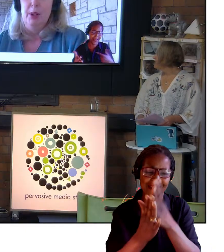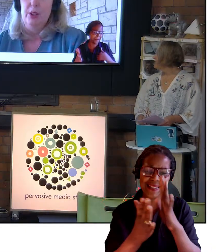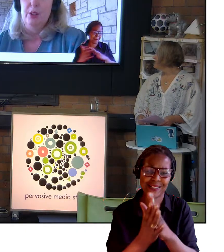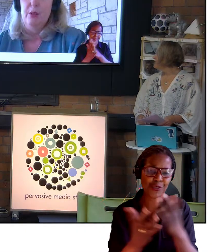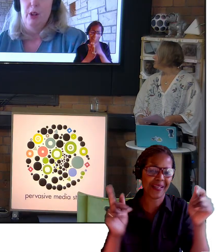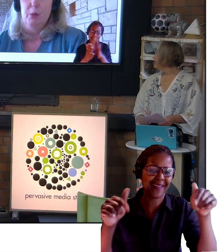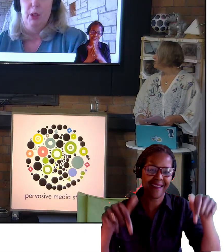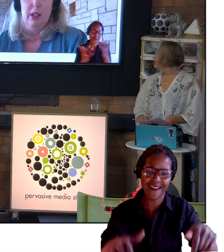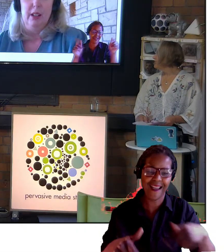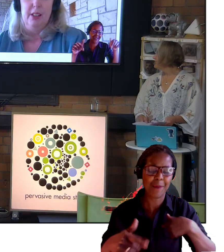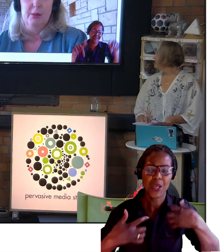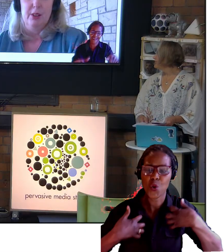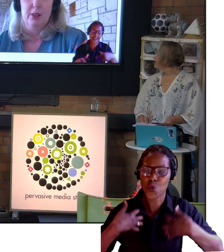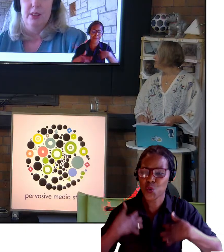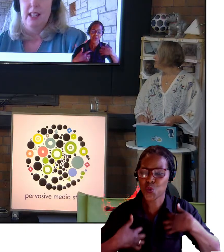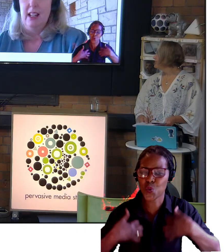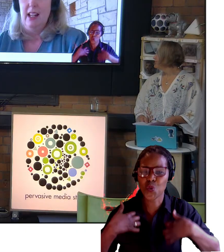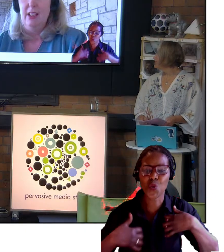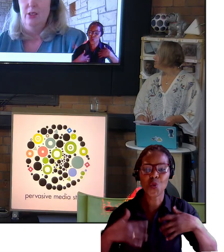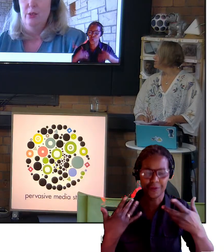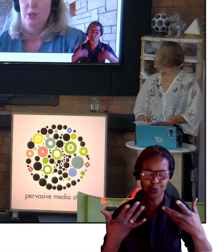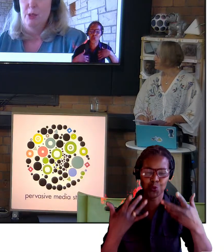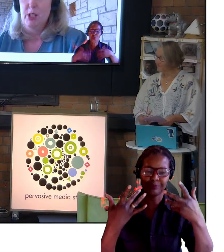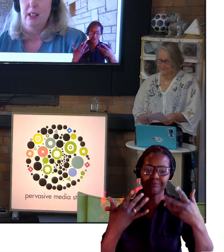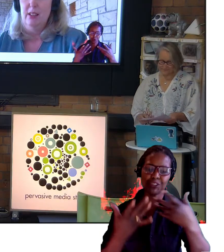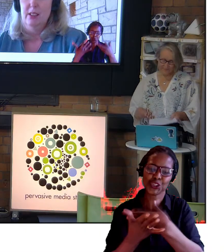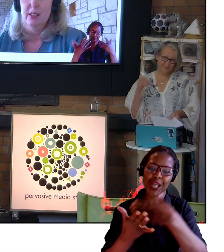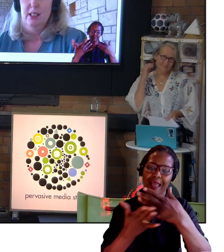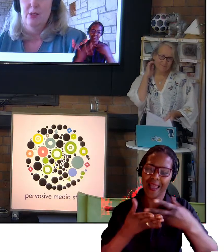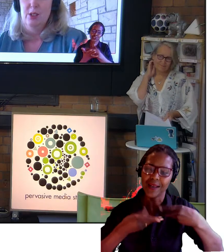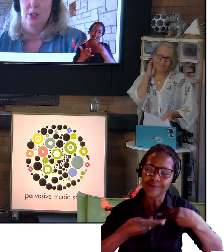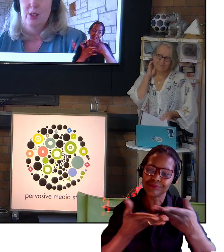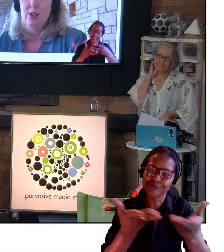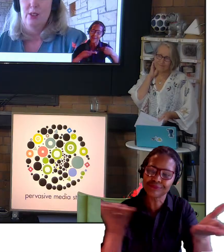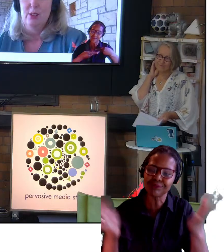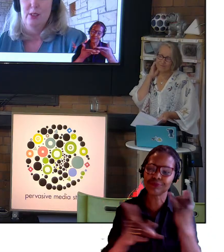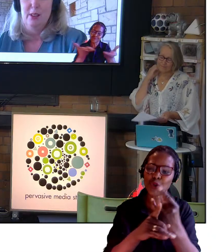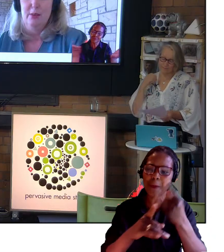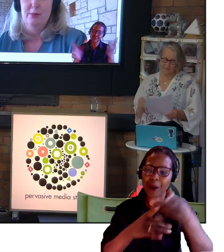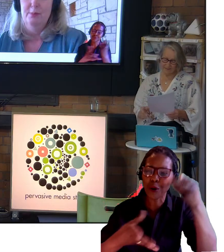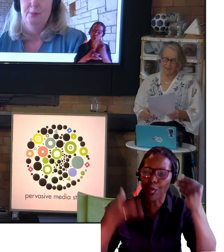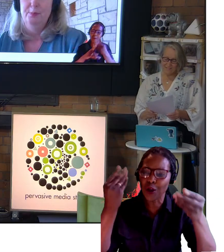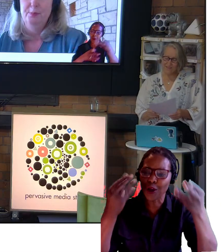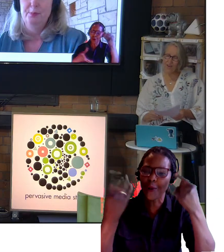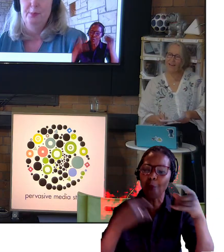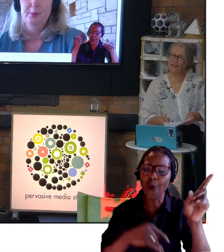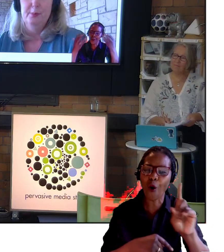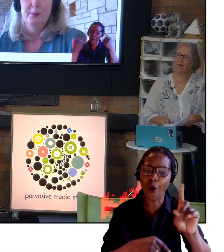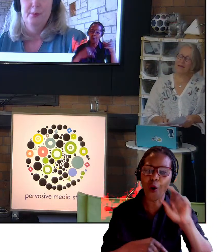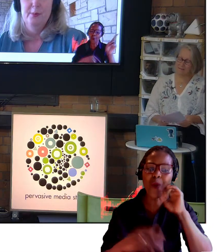about the round one learnings with you all today. I'll hand over to Michelle to introduce